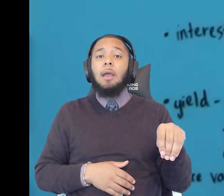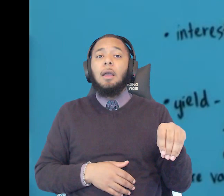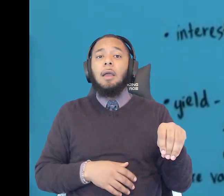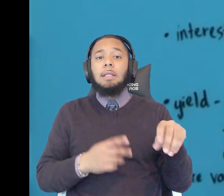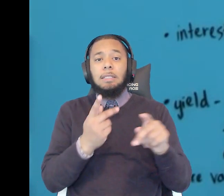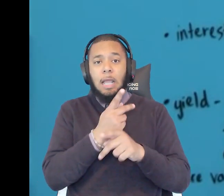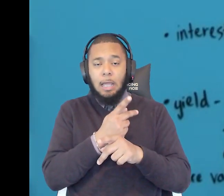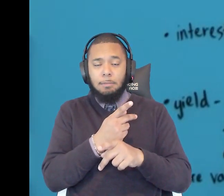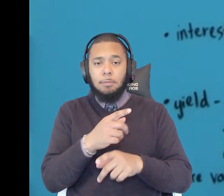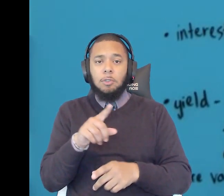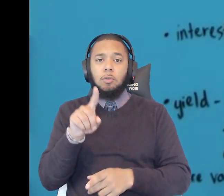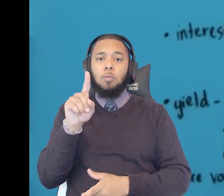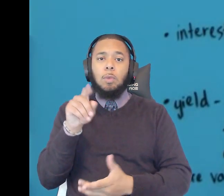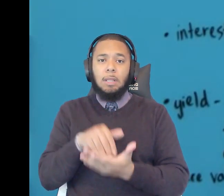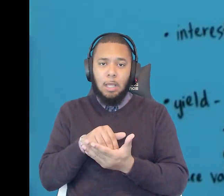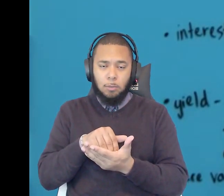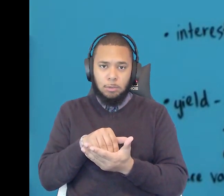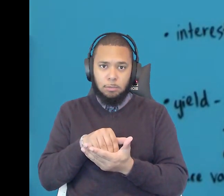$1,000.